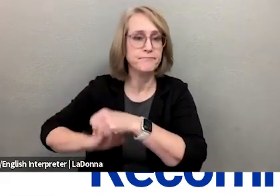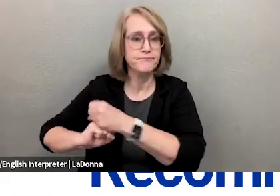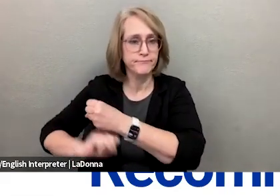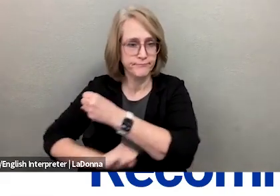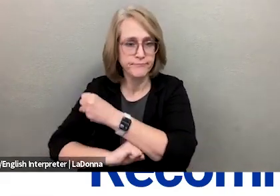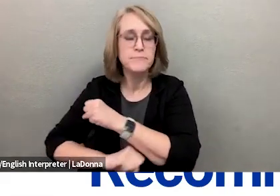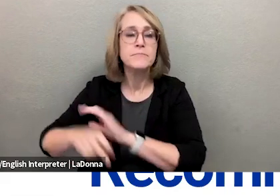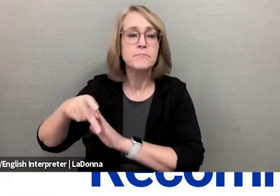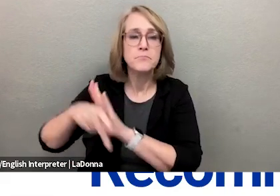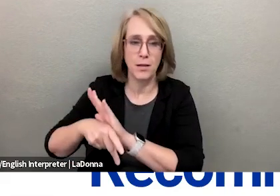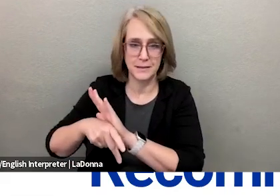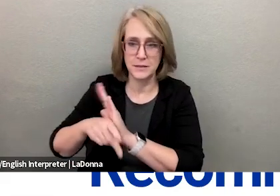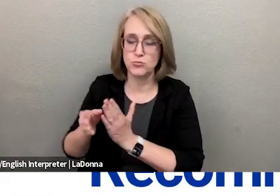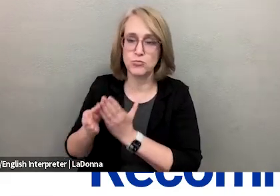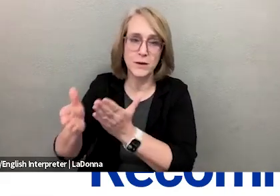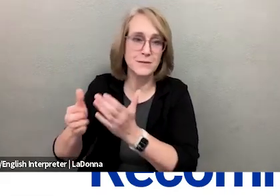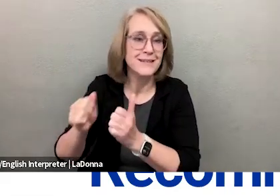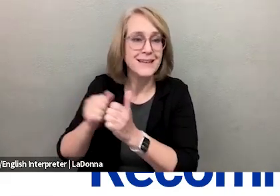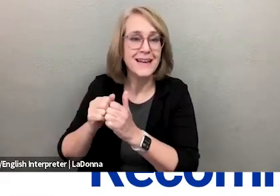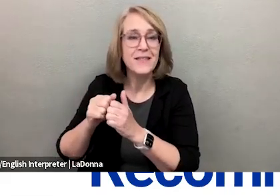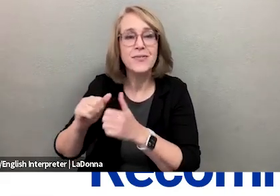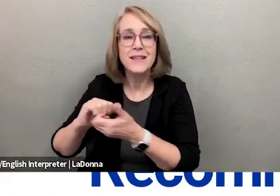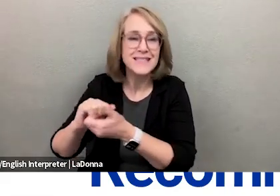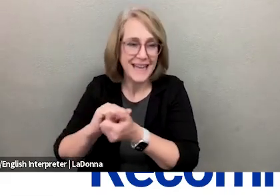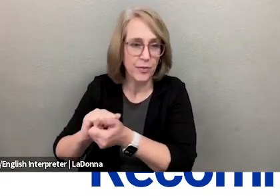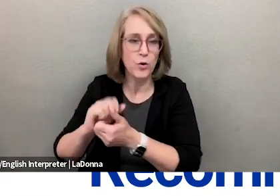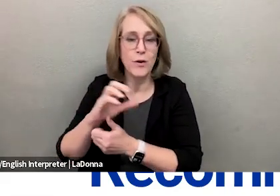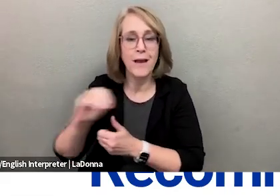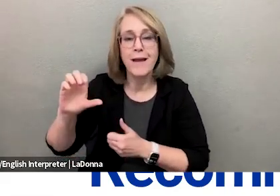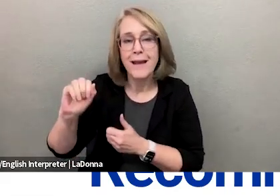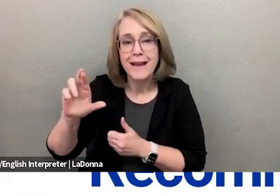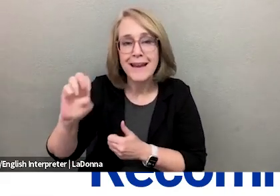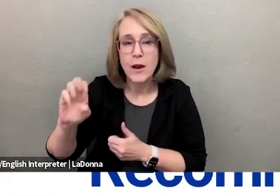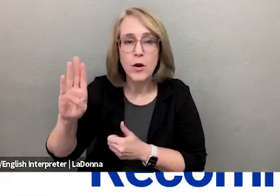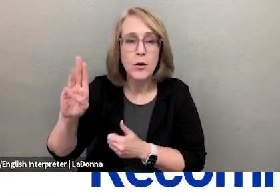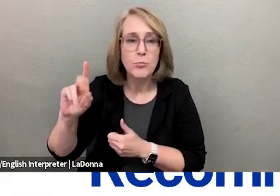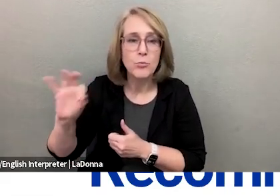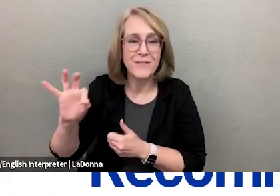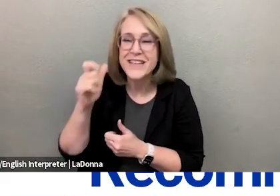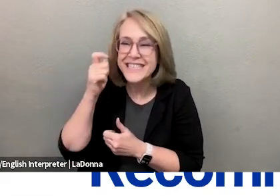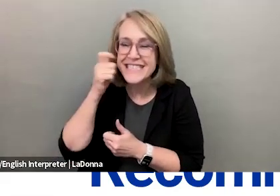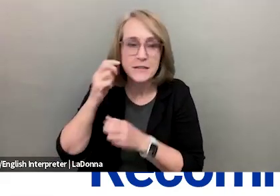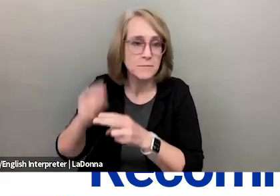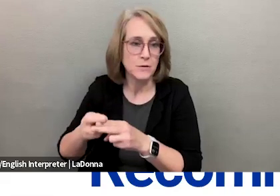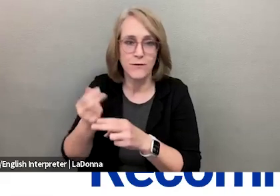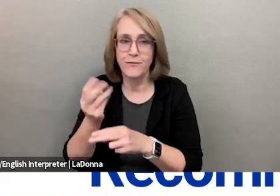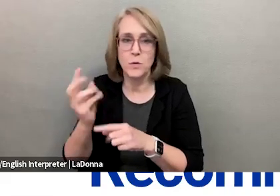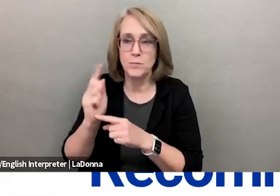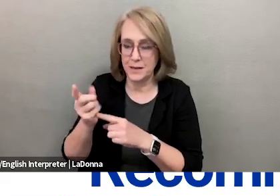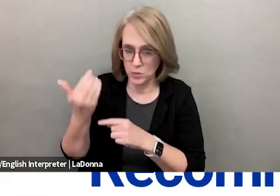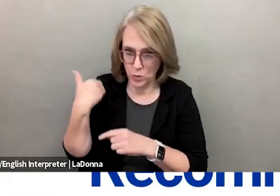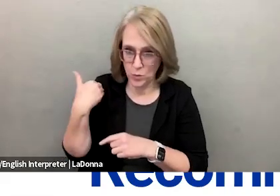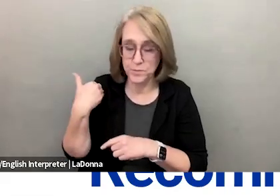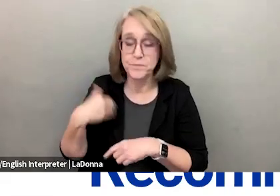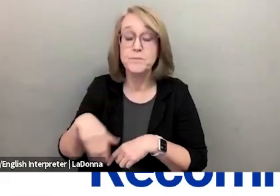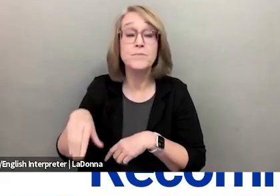recommendations that are offered in the Together in Care brief that Jonathan referenced just a few minutes ago, which is that if we think of family